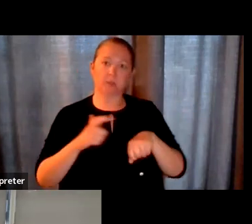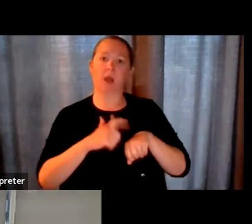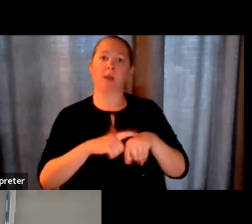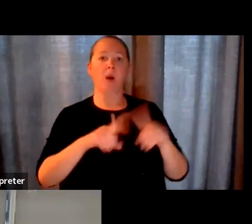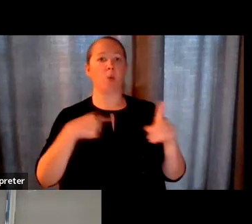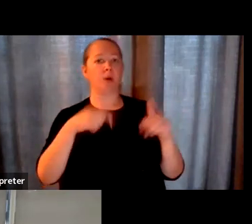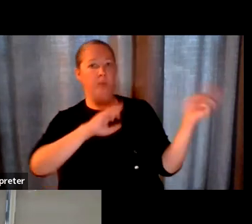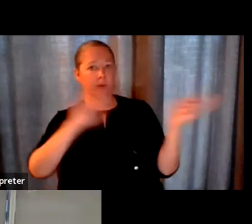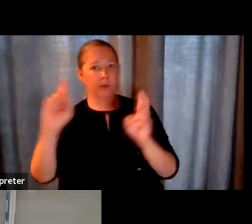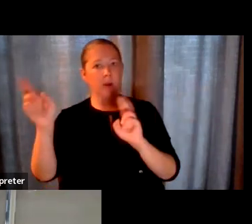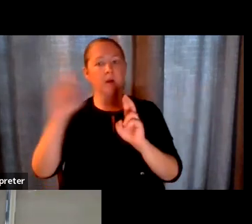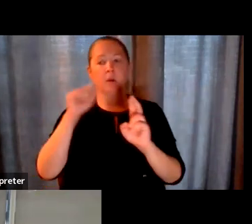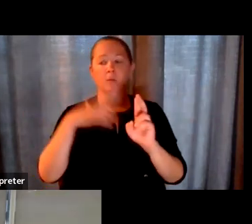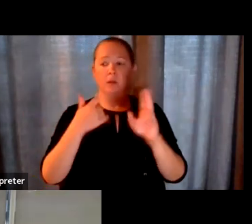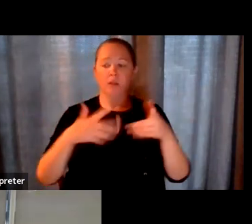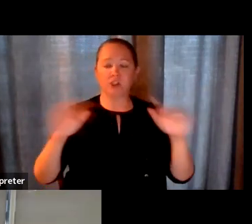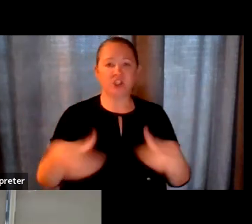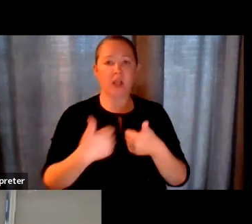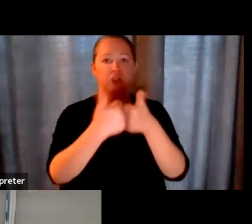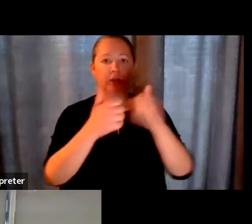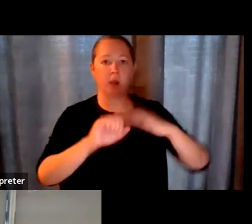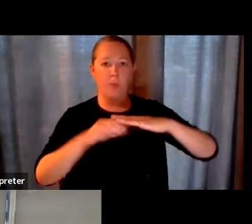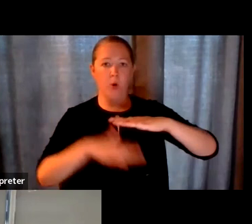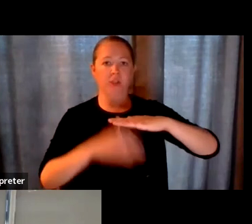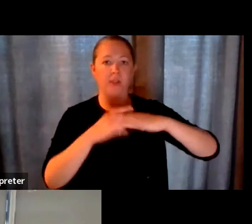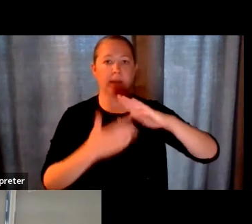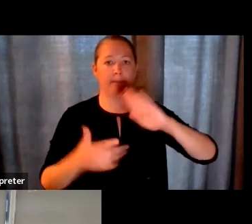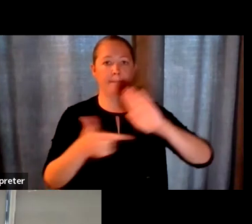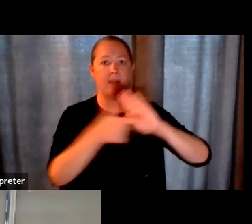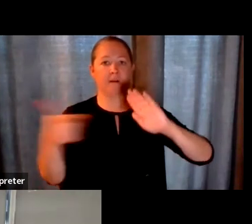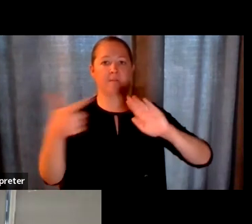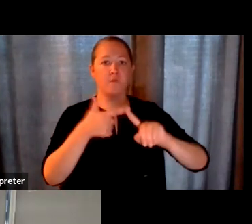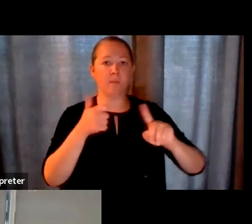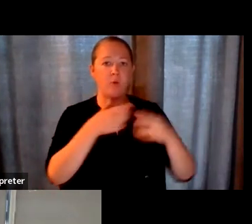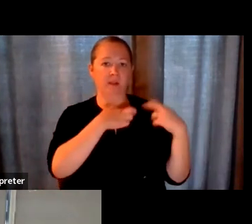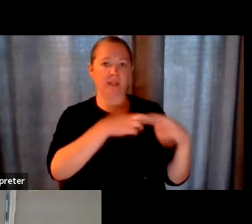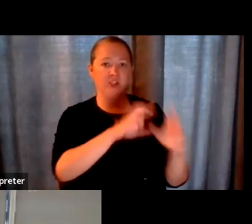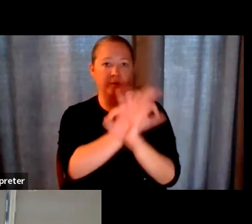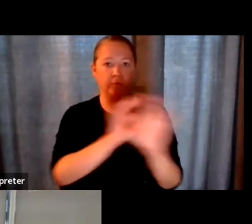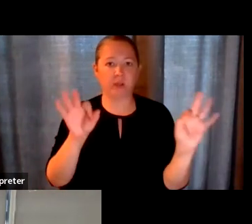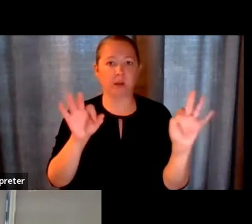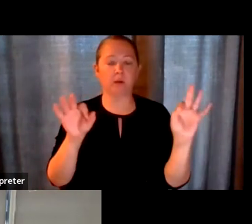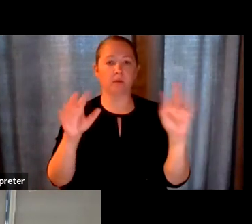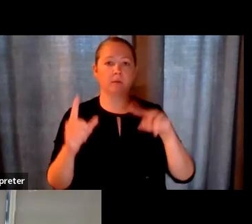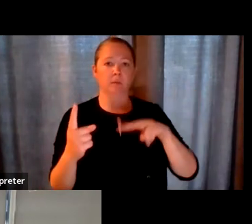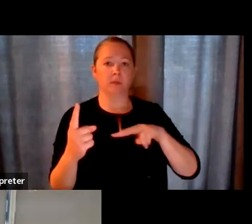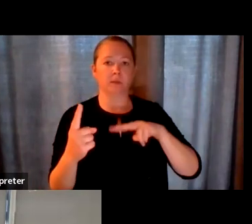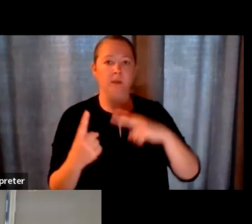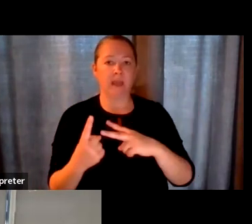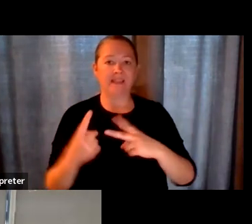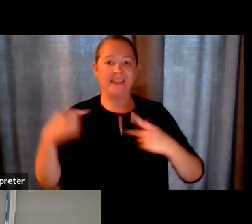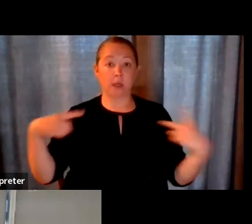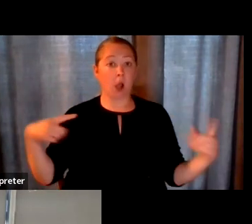litigation challenging abortion bans from a religious freedom point of view. And these are complex things to figure out, right? When you bring